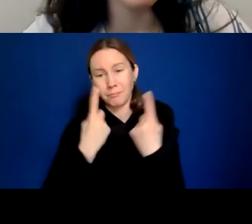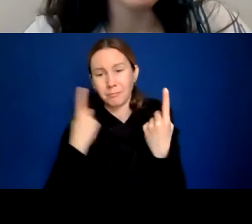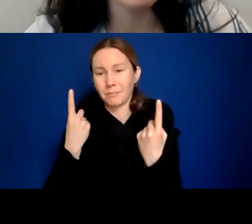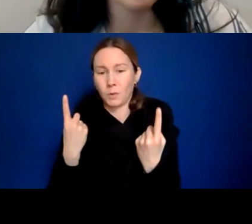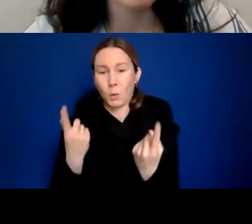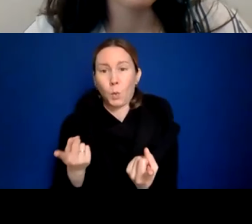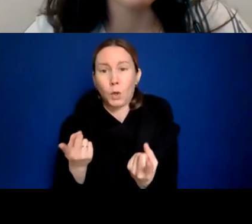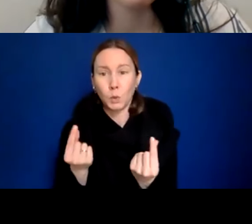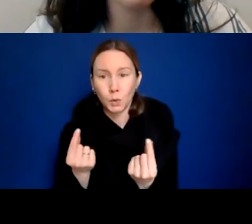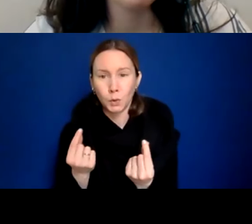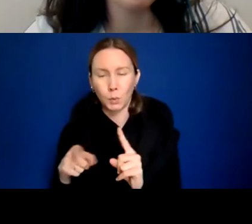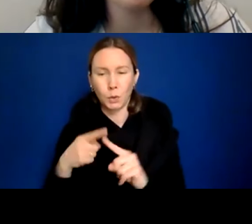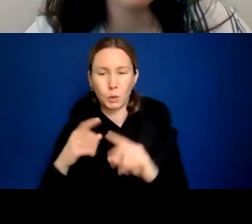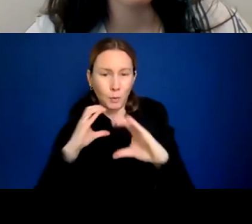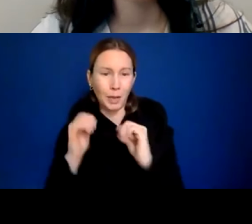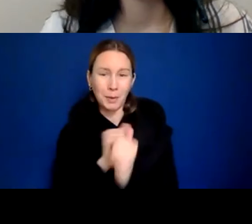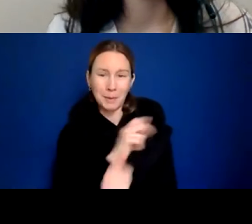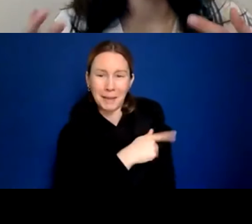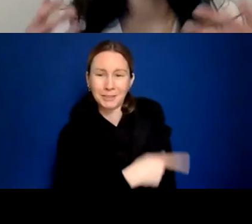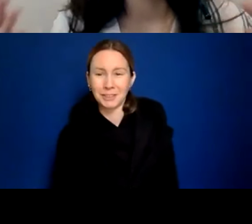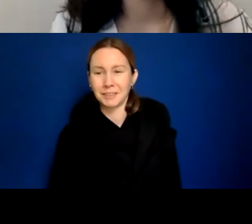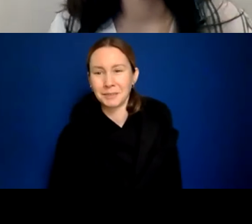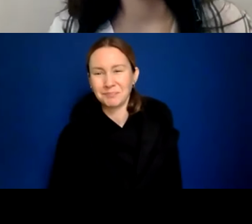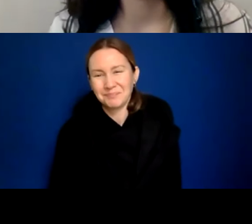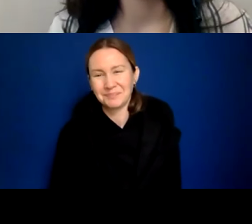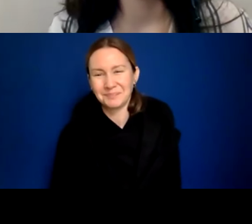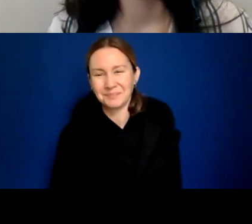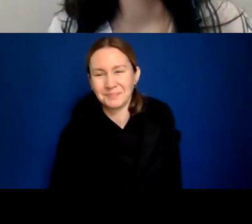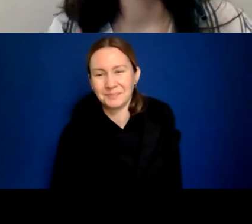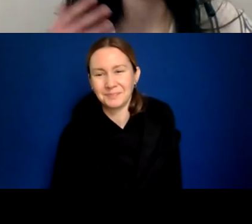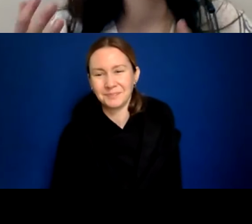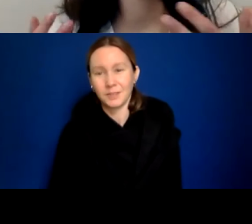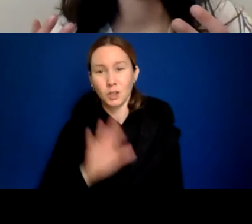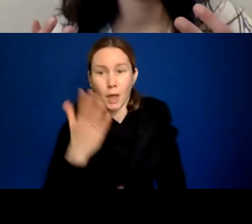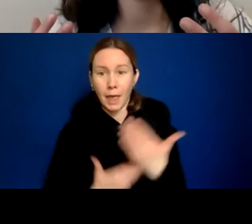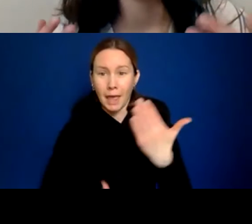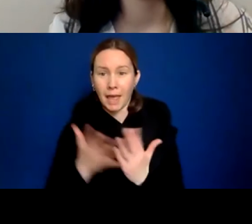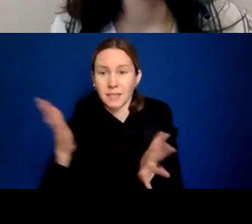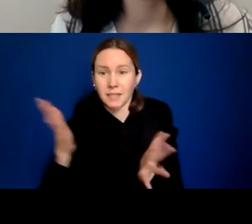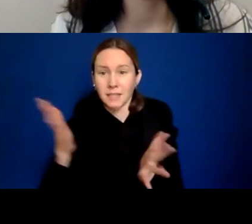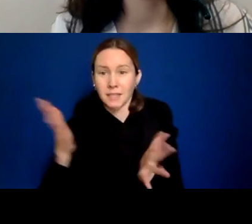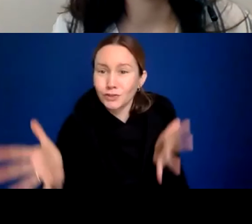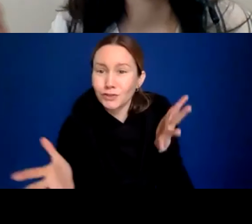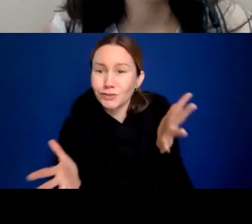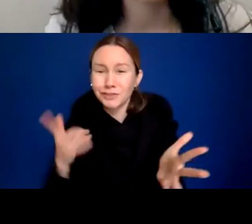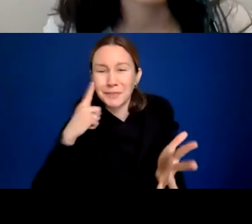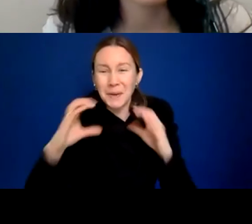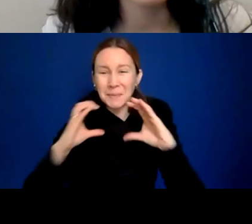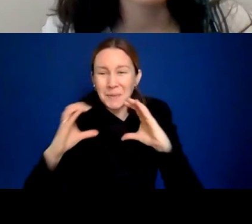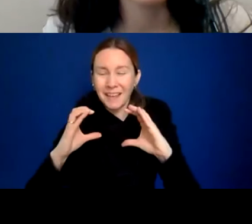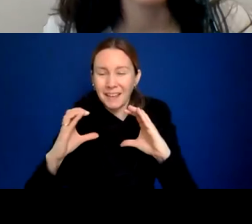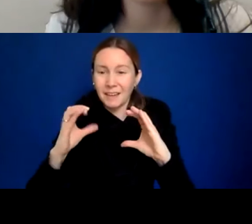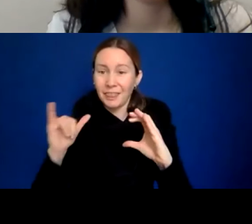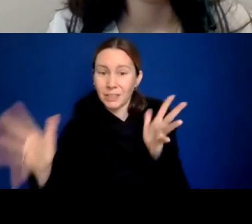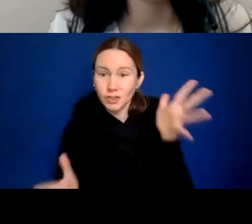when communicating with a patient. Use your hands to communicate. Do gestures to reinforce what you're